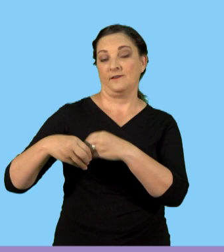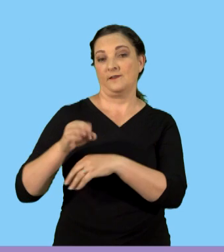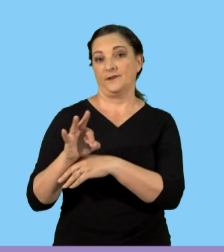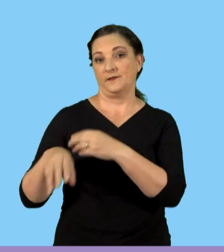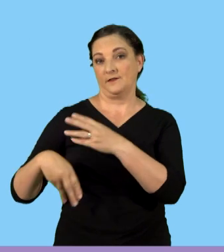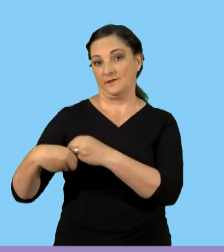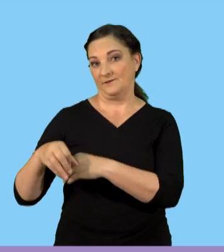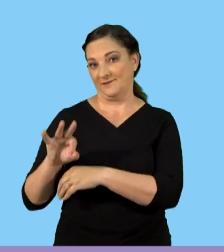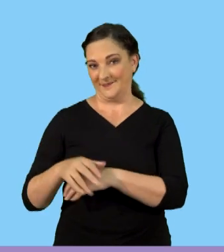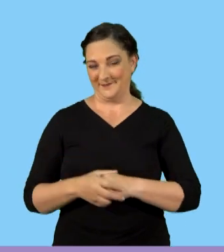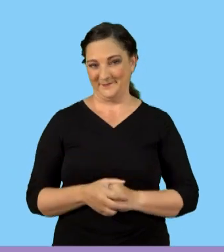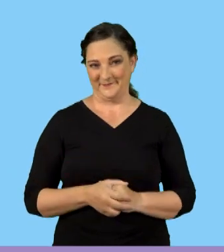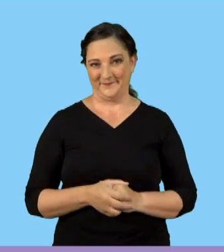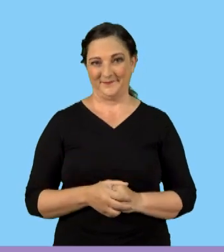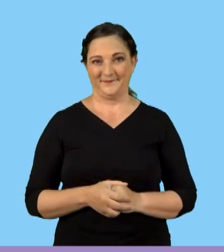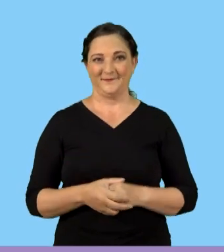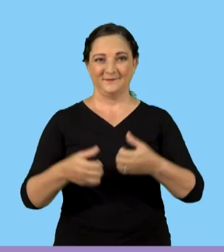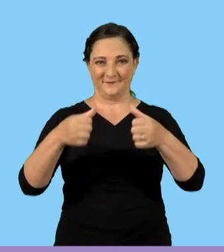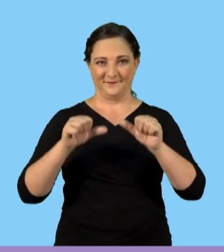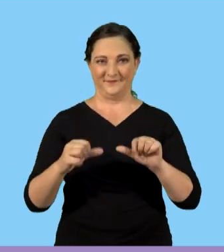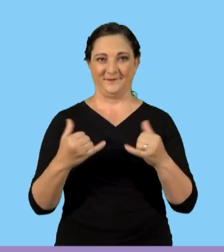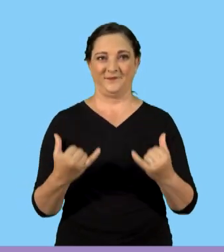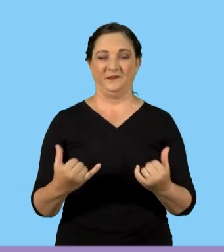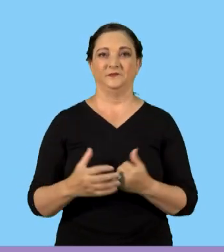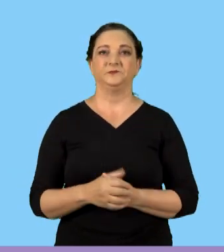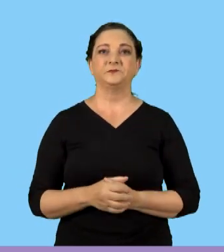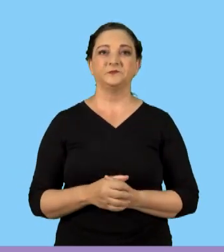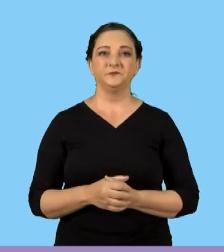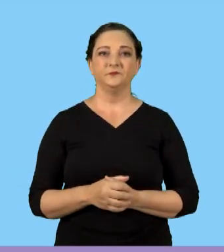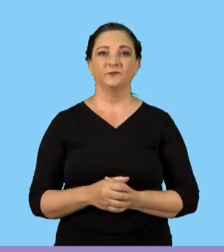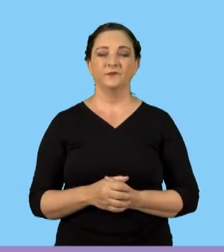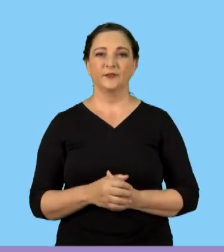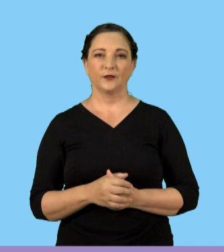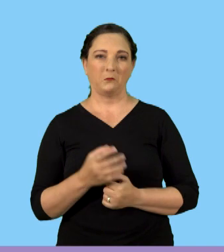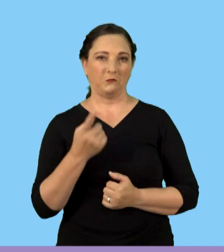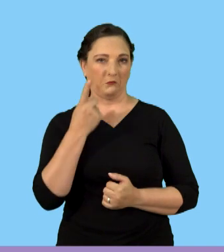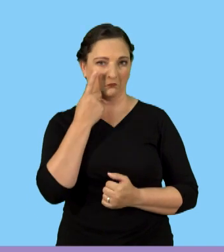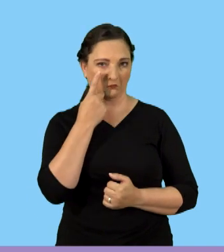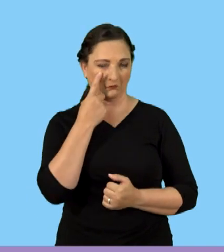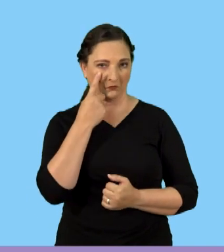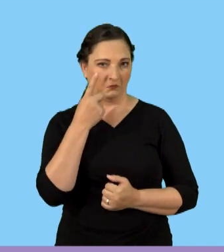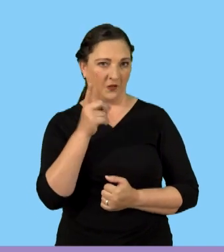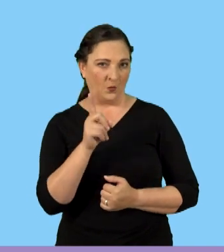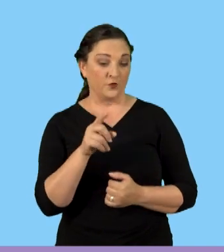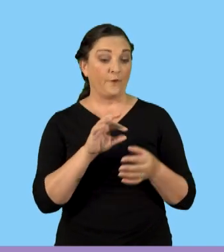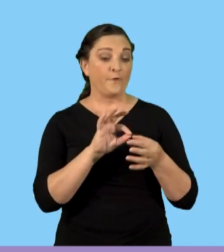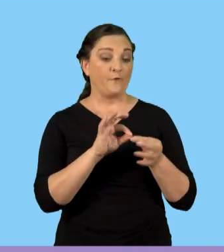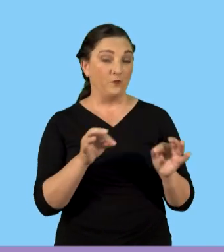pattern moves along. So let's move on to now finding